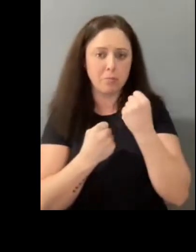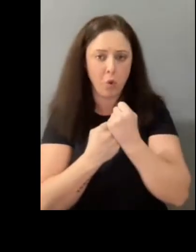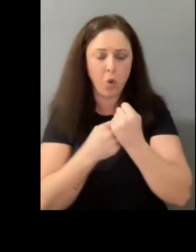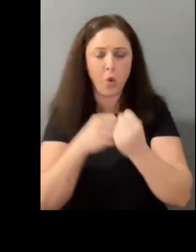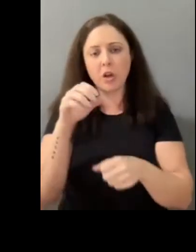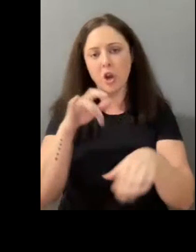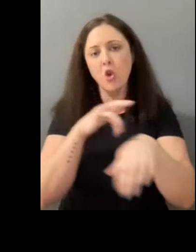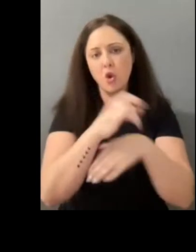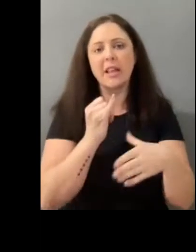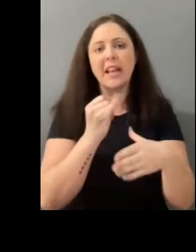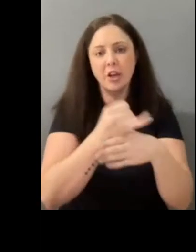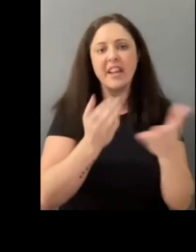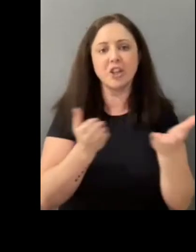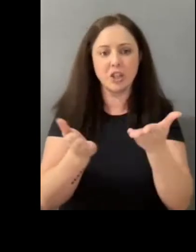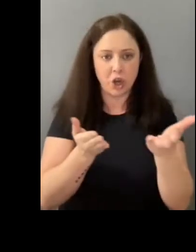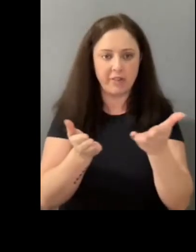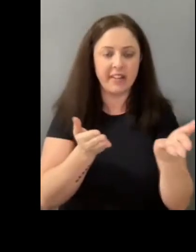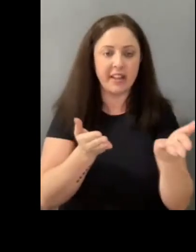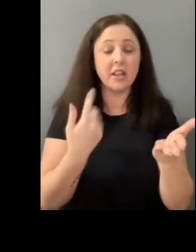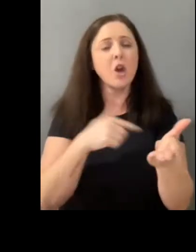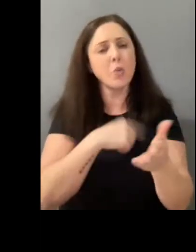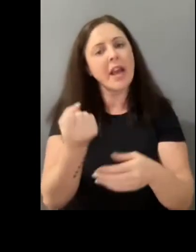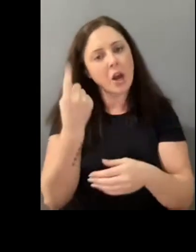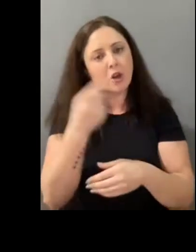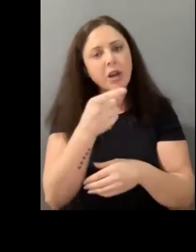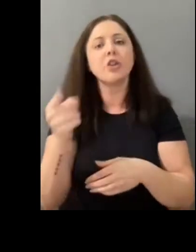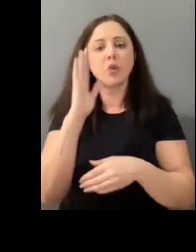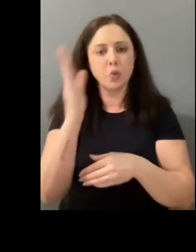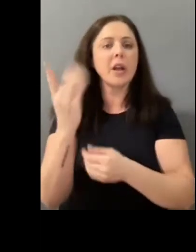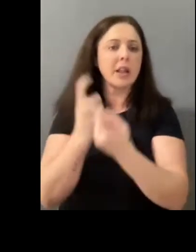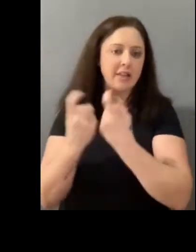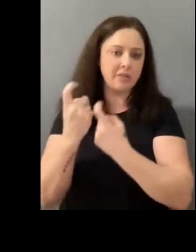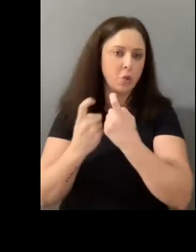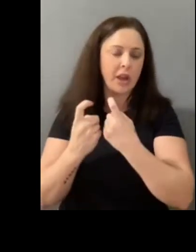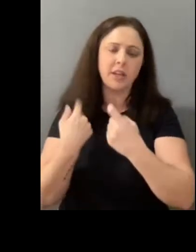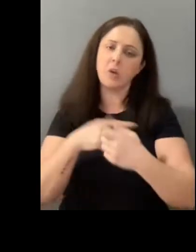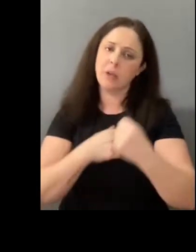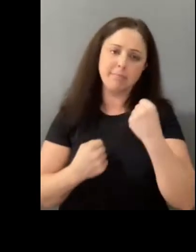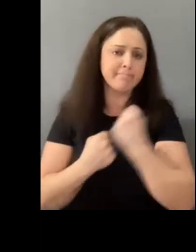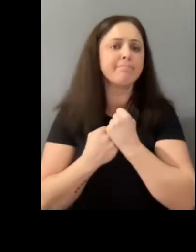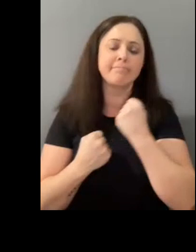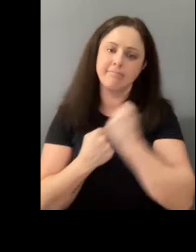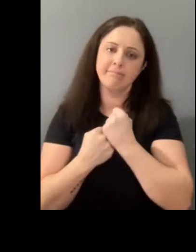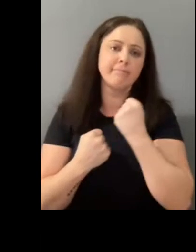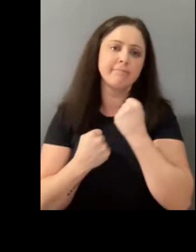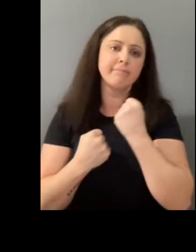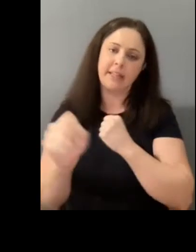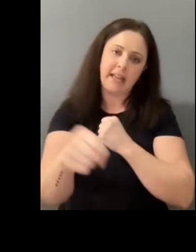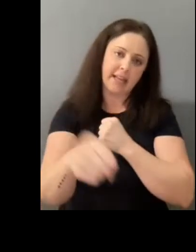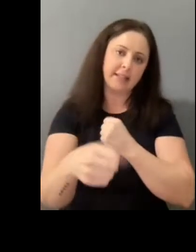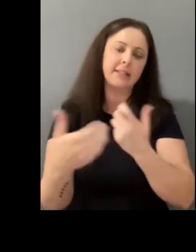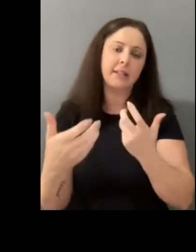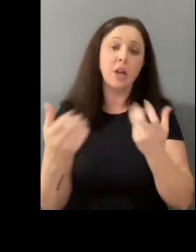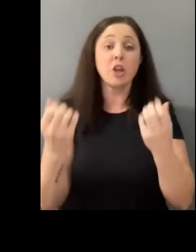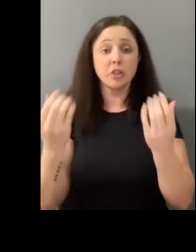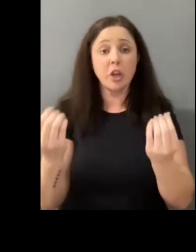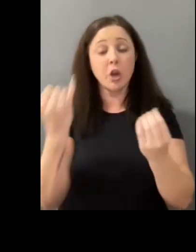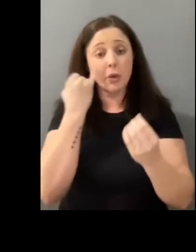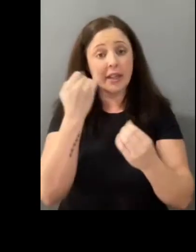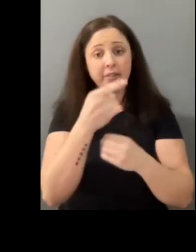services. Questions, we understand that folks are going to have questions. We've got your back. We want to support you. So when you